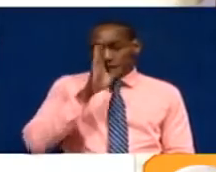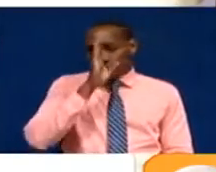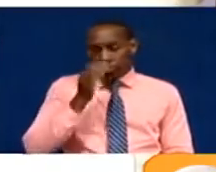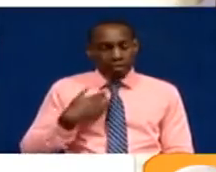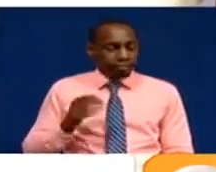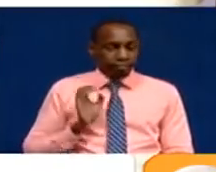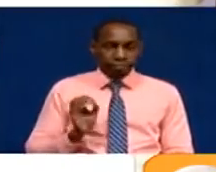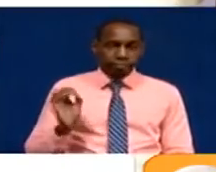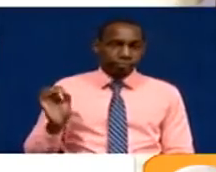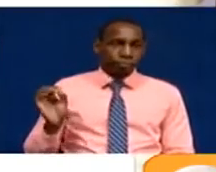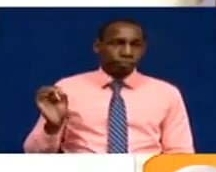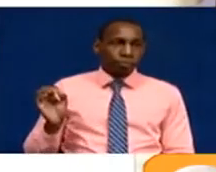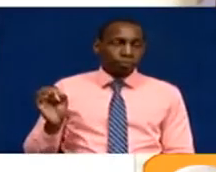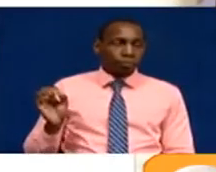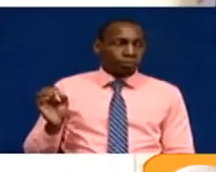fear.